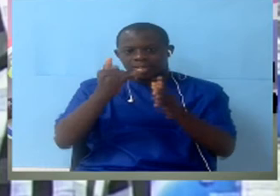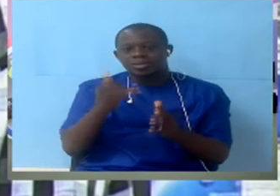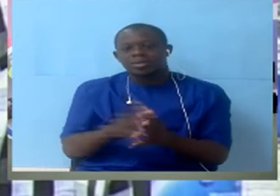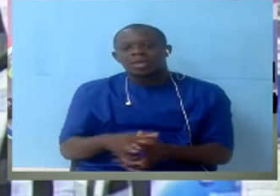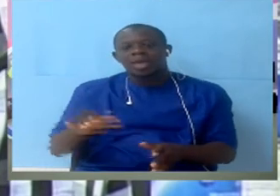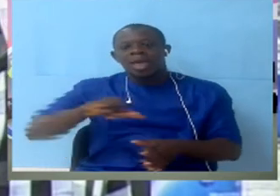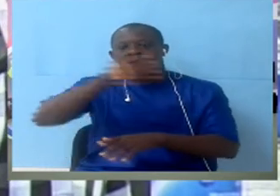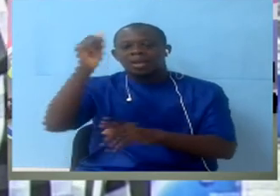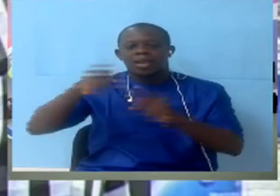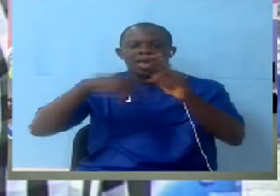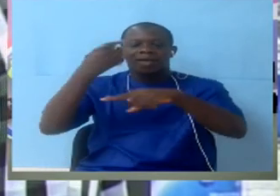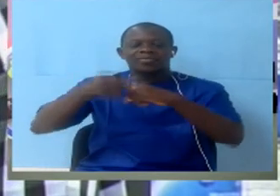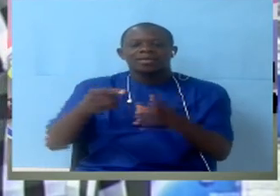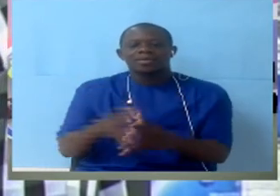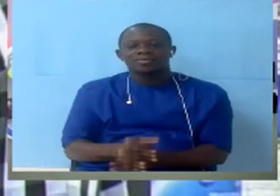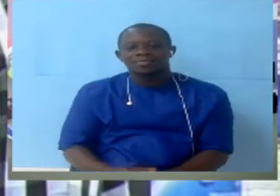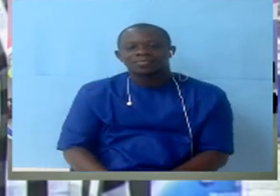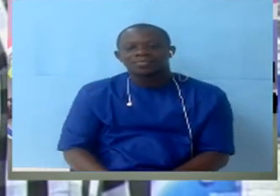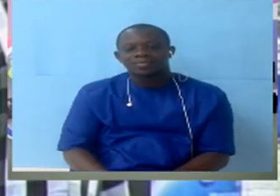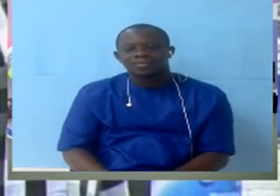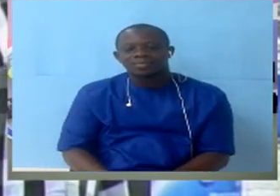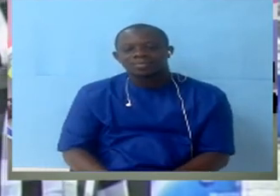Wokola. Wokola.